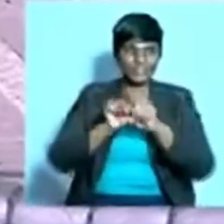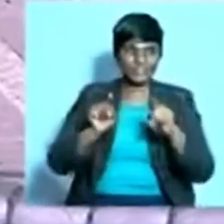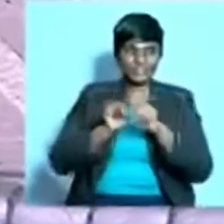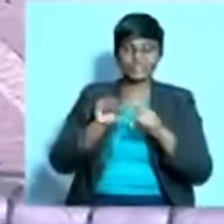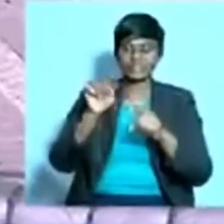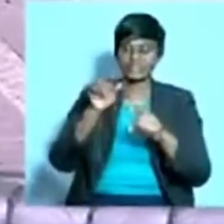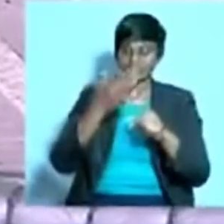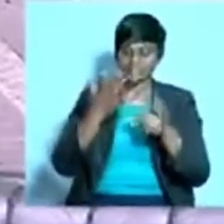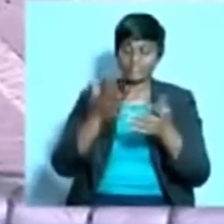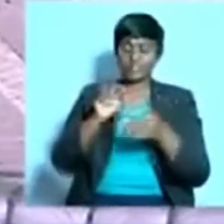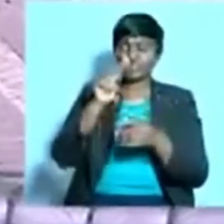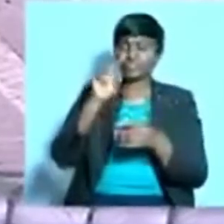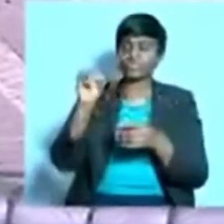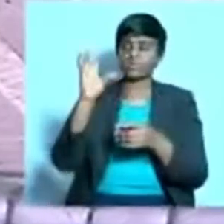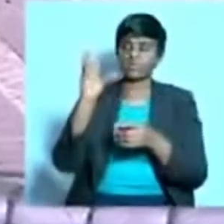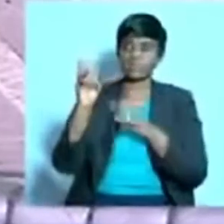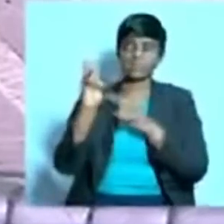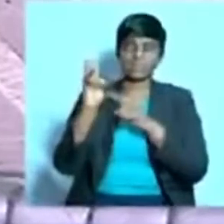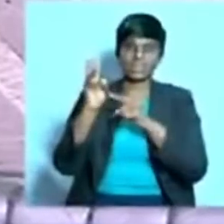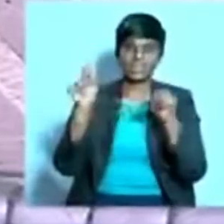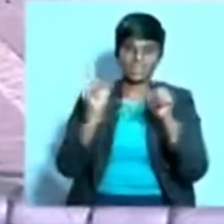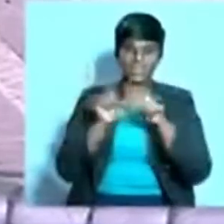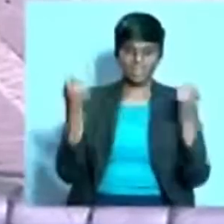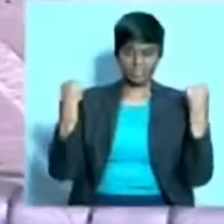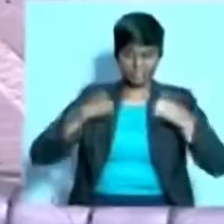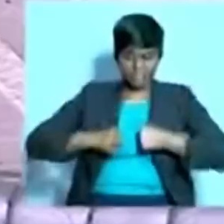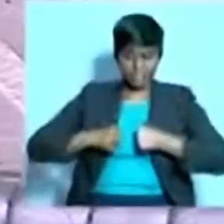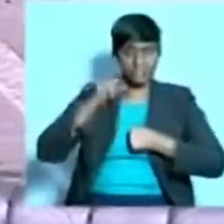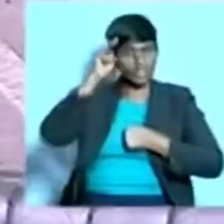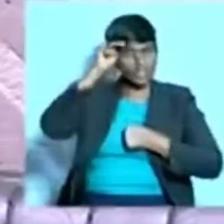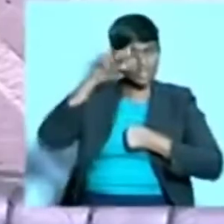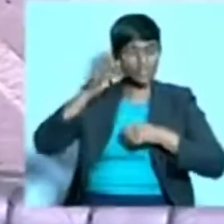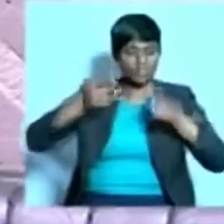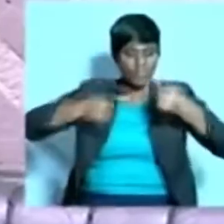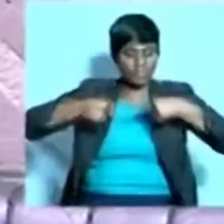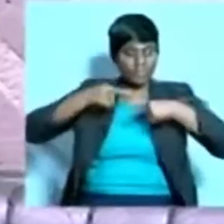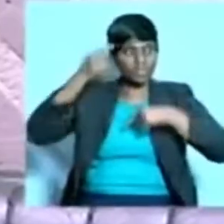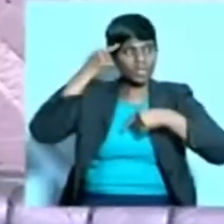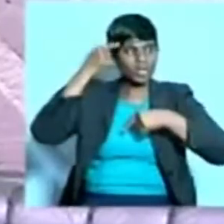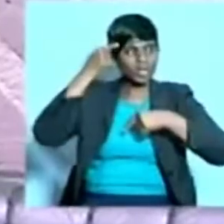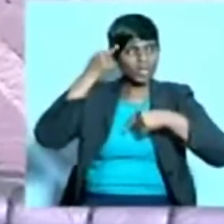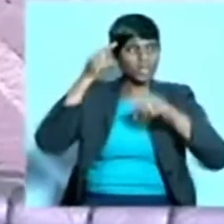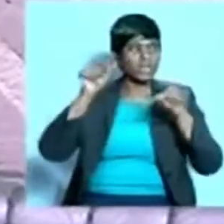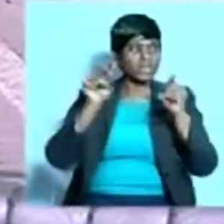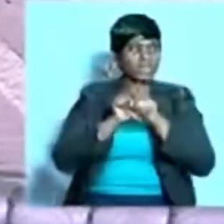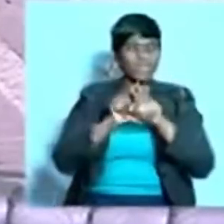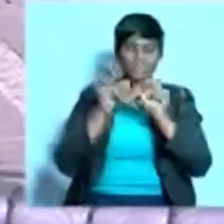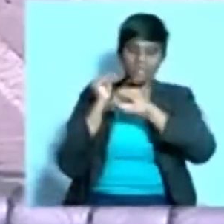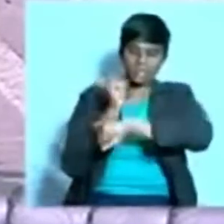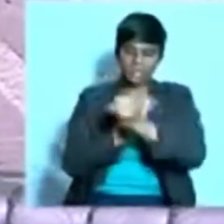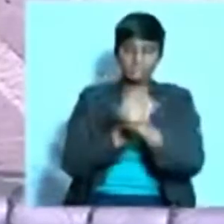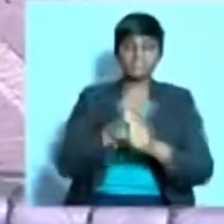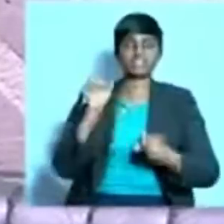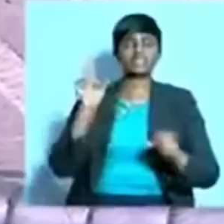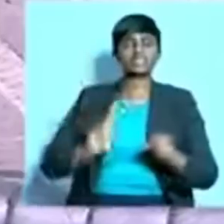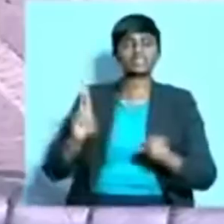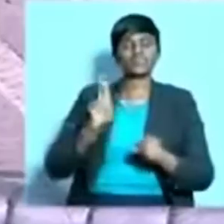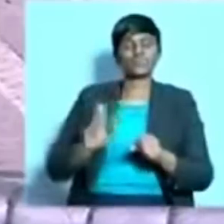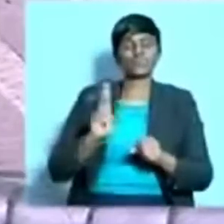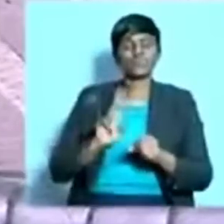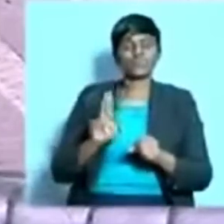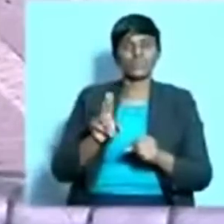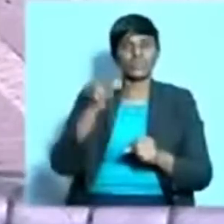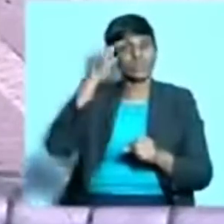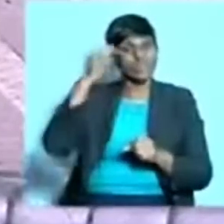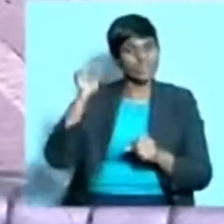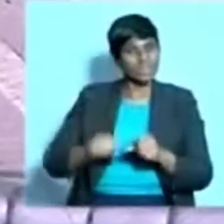Madam Speaker, 206, the dress of the Minister of Local Government in a security uniform and the Minister